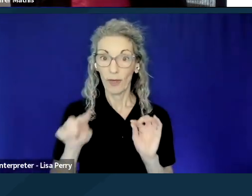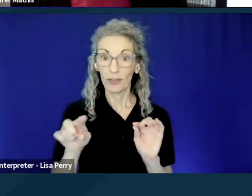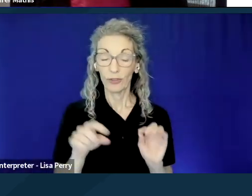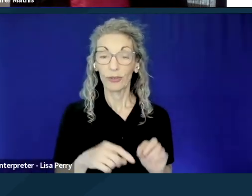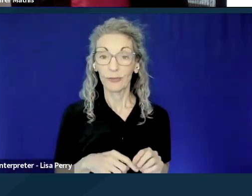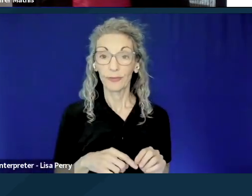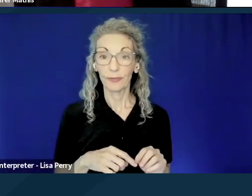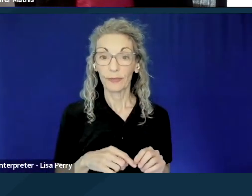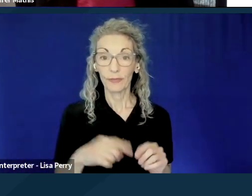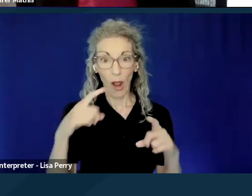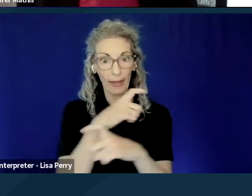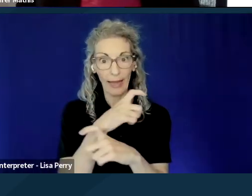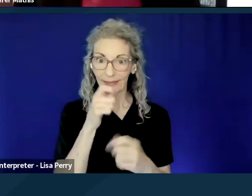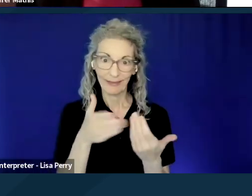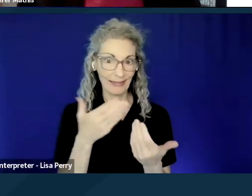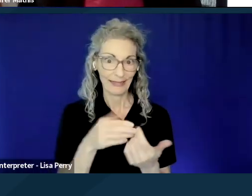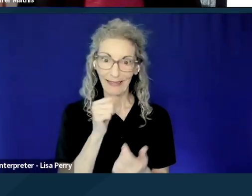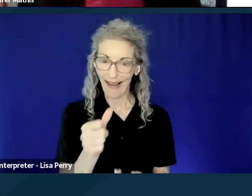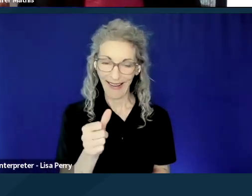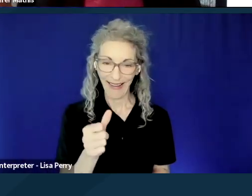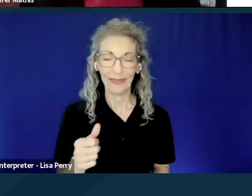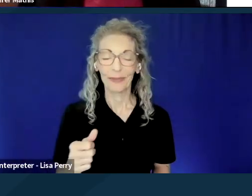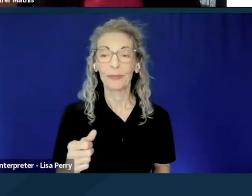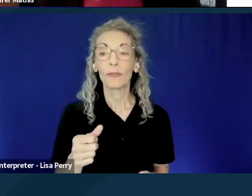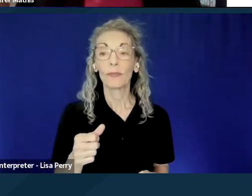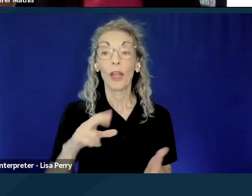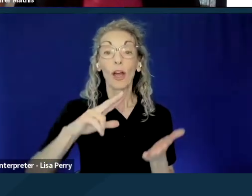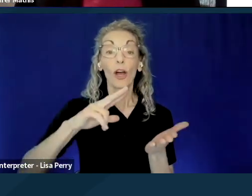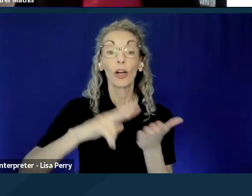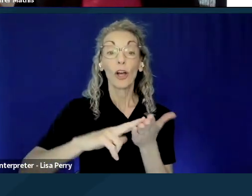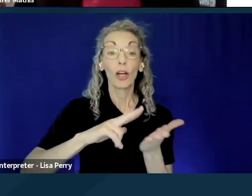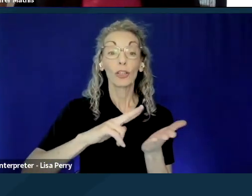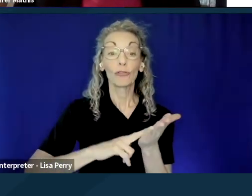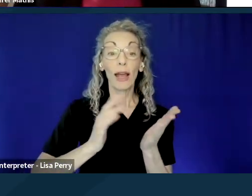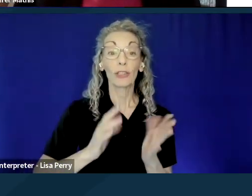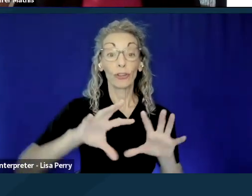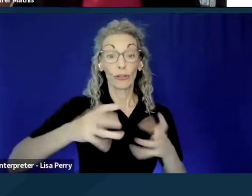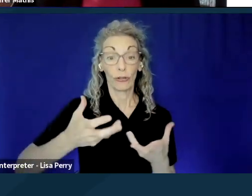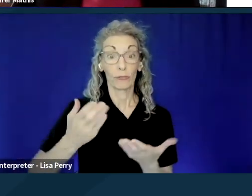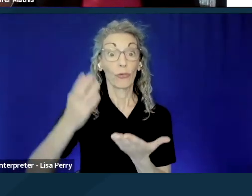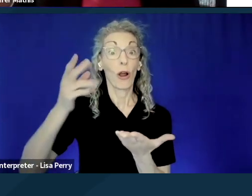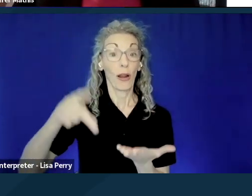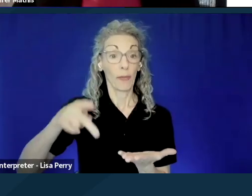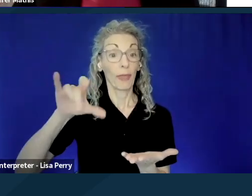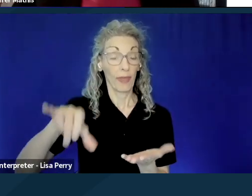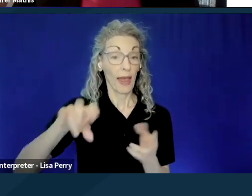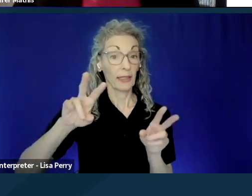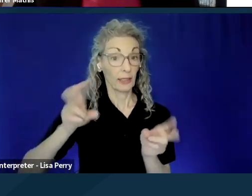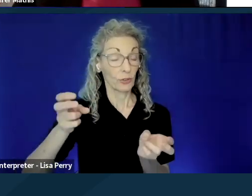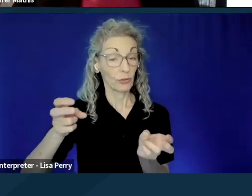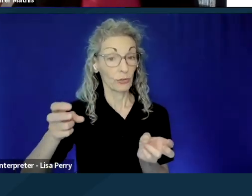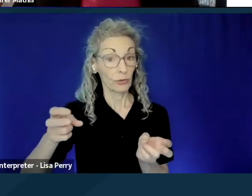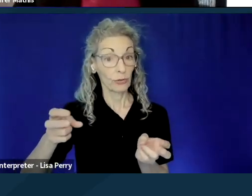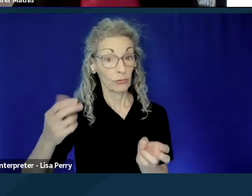that's complicated and contractors raised this issue um,